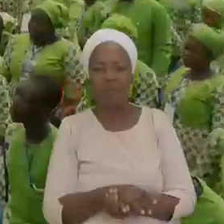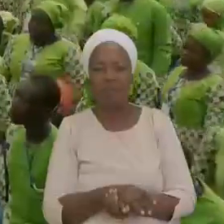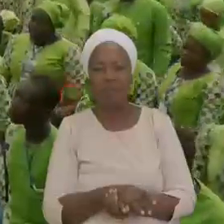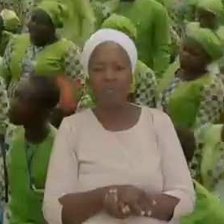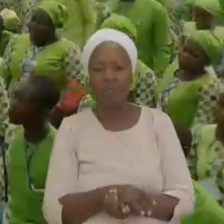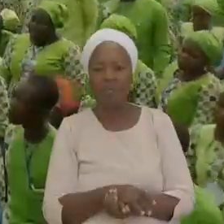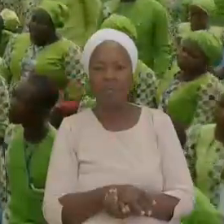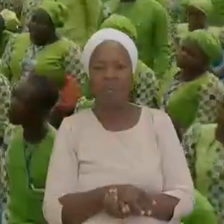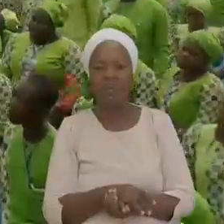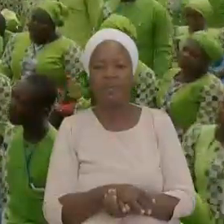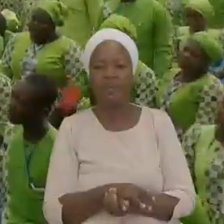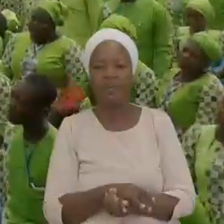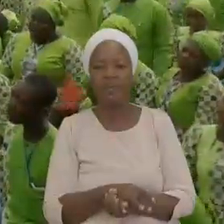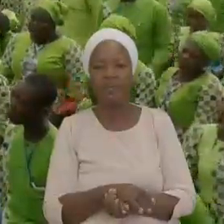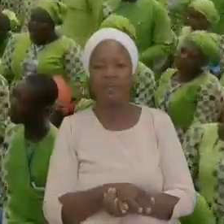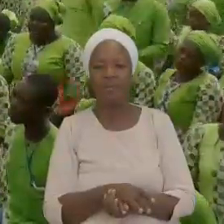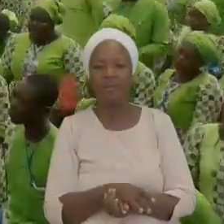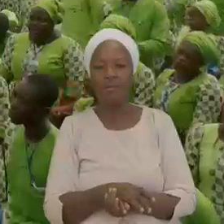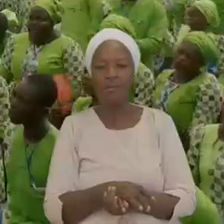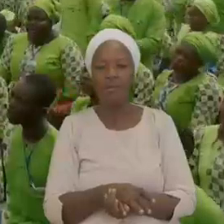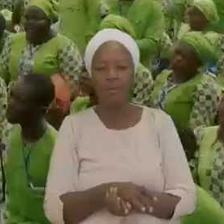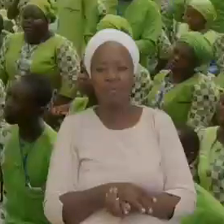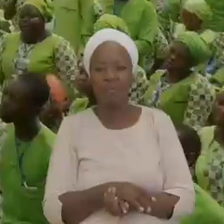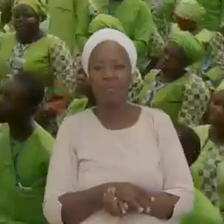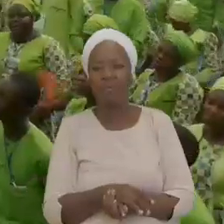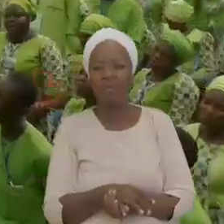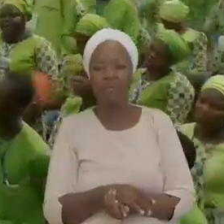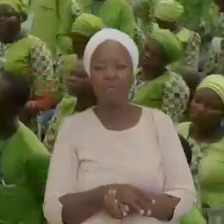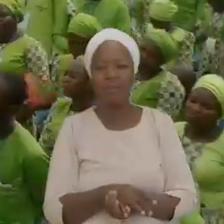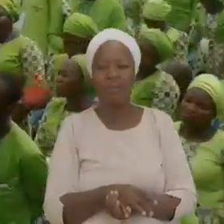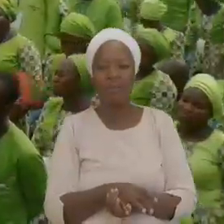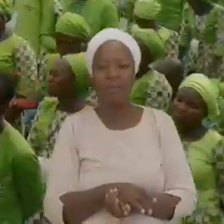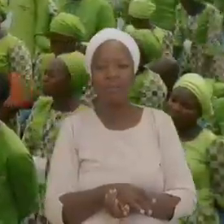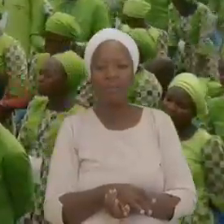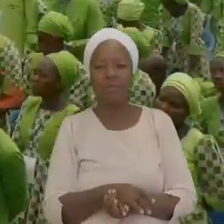Yeah.